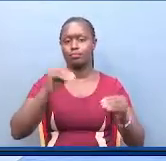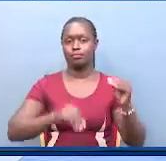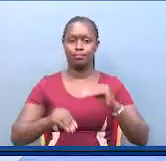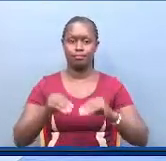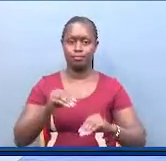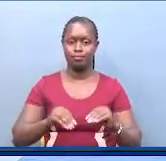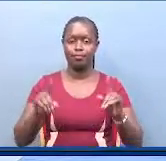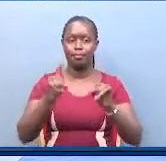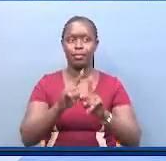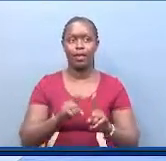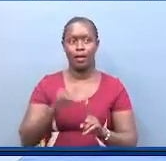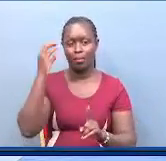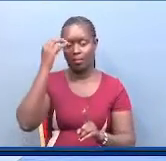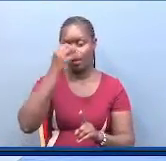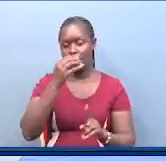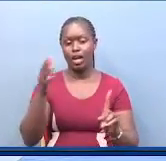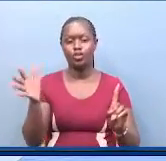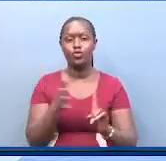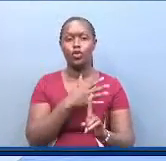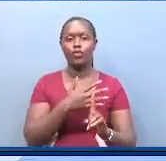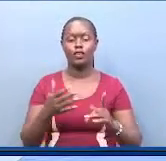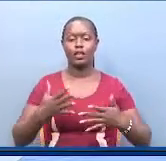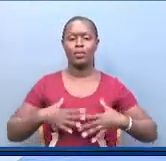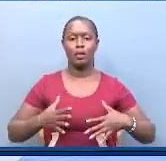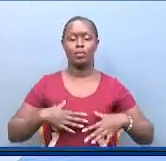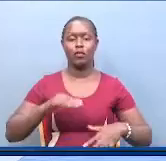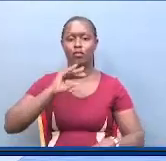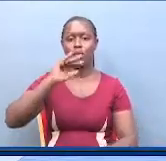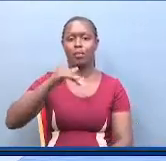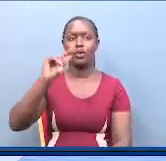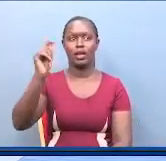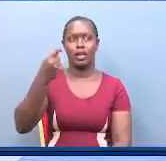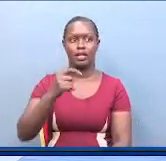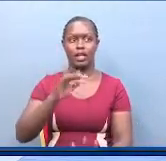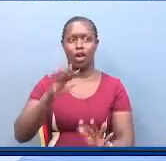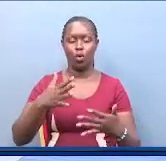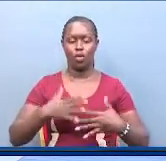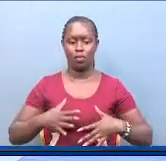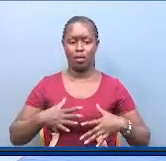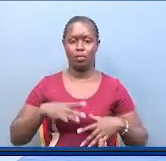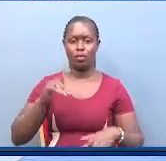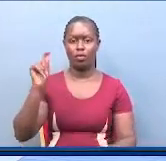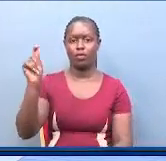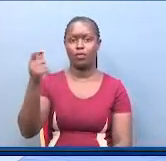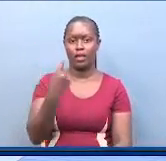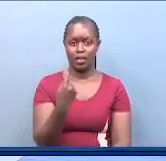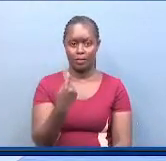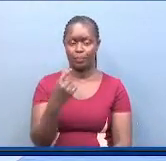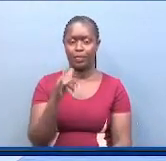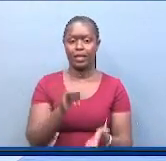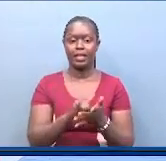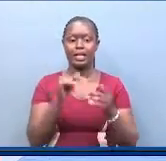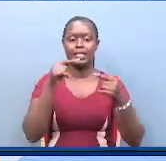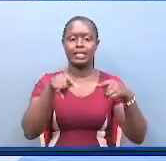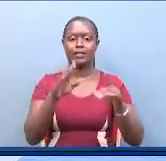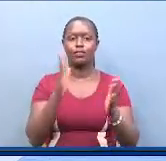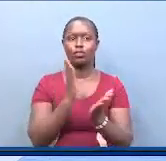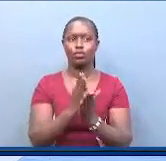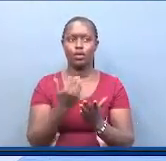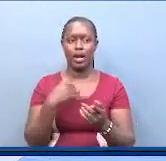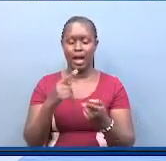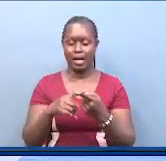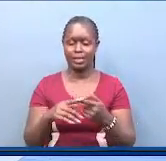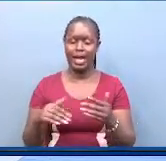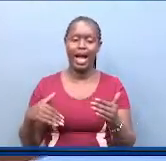as Martha Karua convinced the people of Mount Kenya or the people of Kenya that she has a track